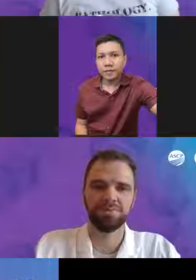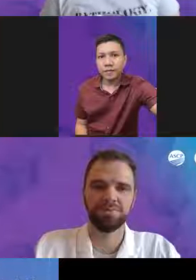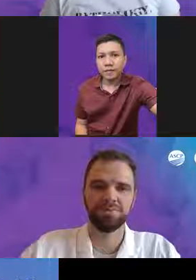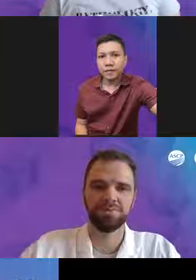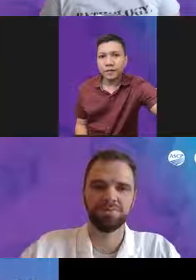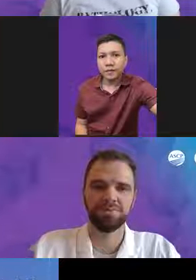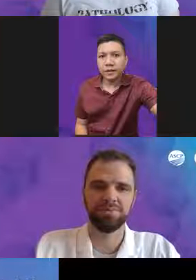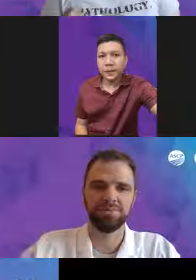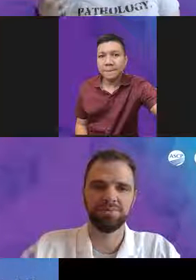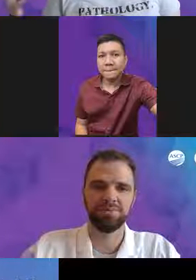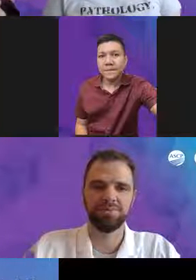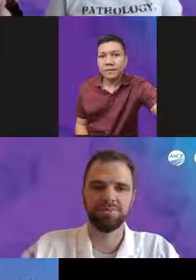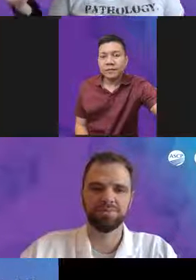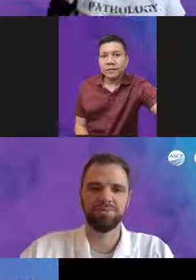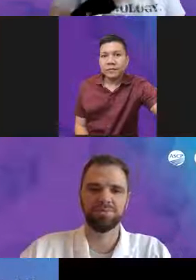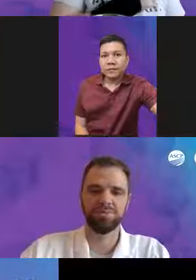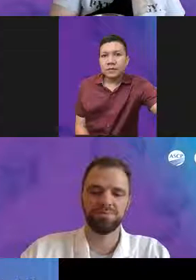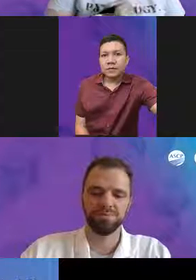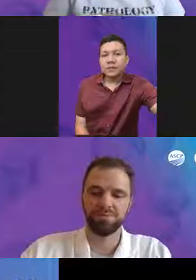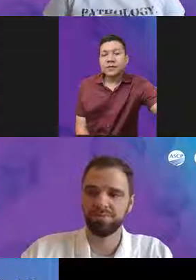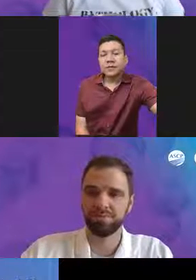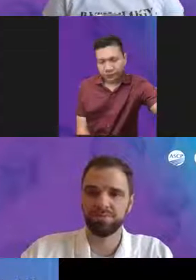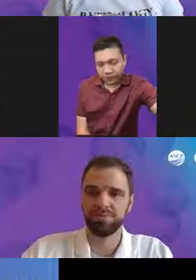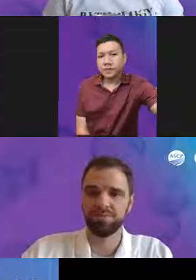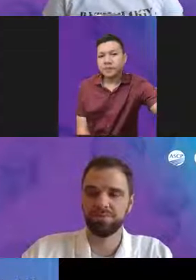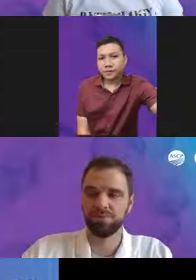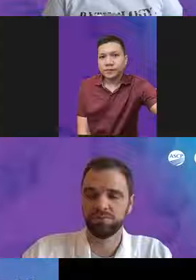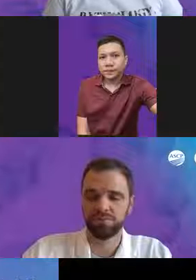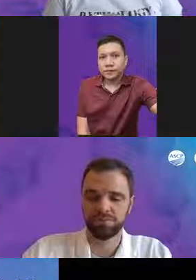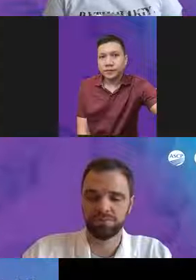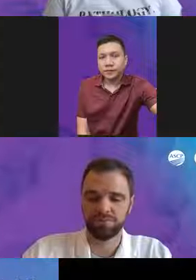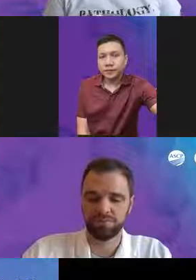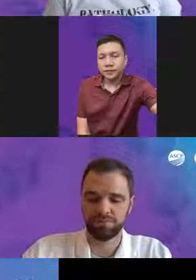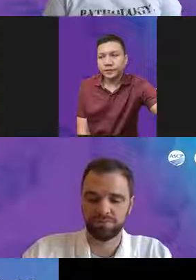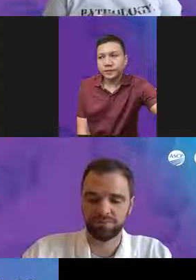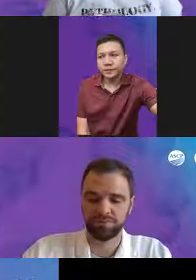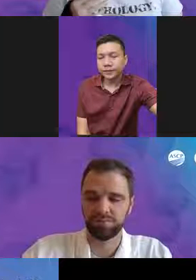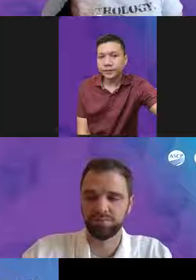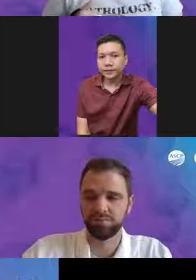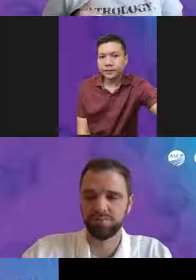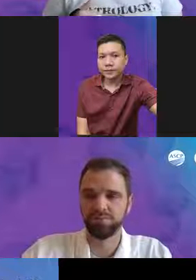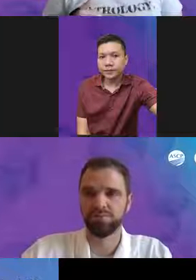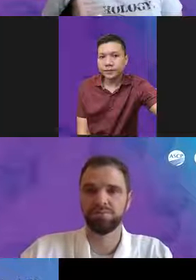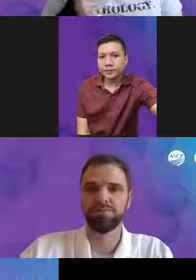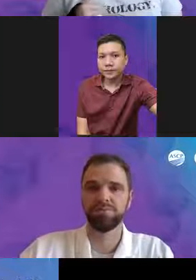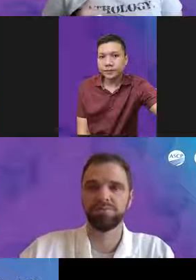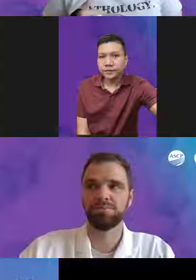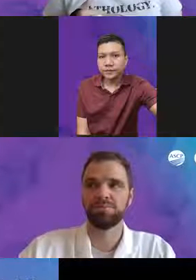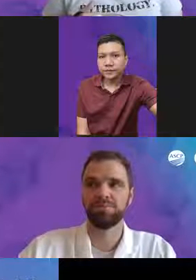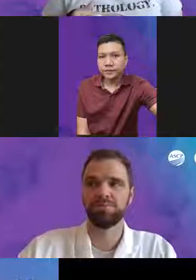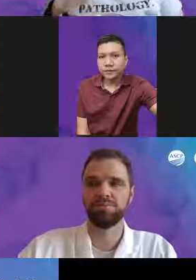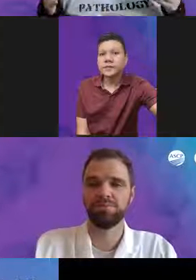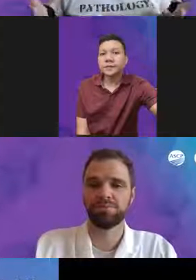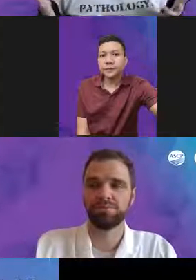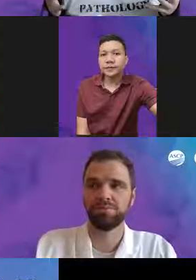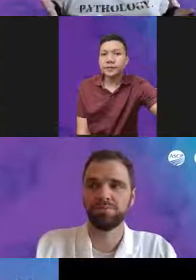in two different ways. They pull CO2 out of those tissues and deliver them to the